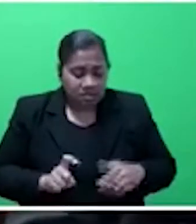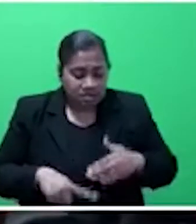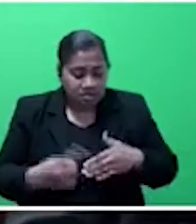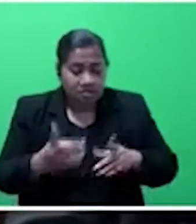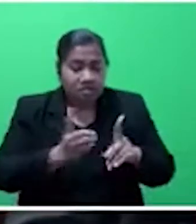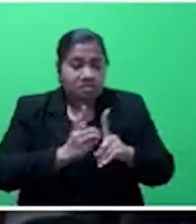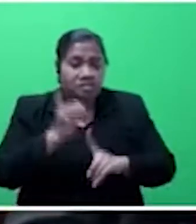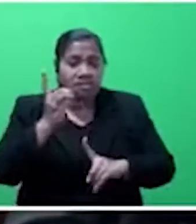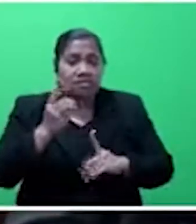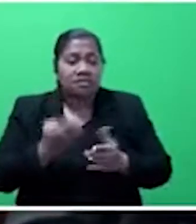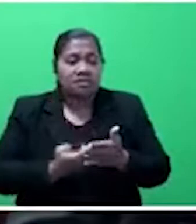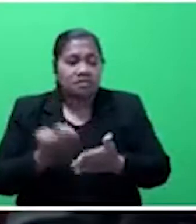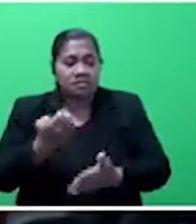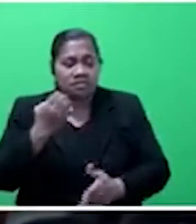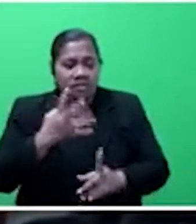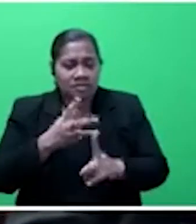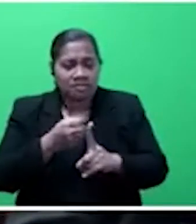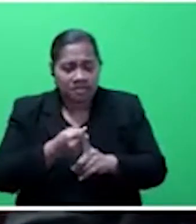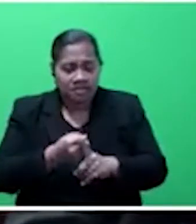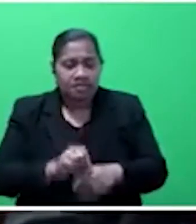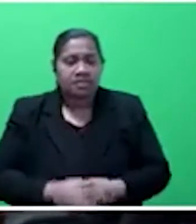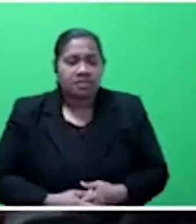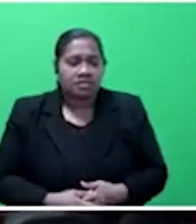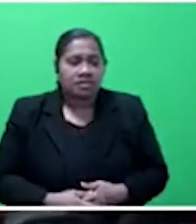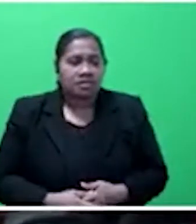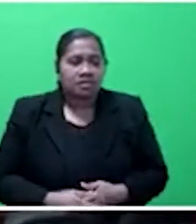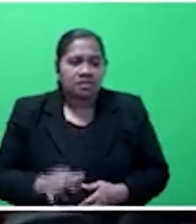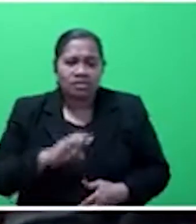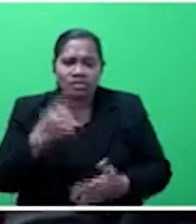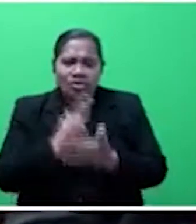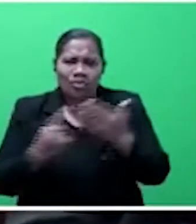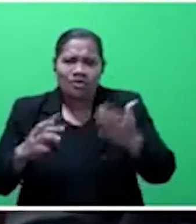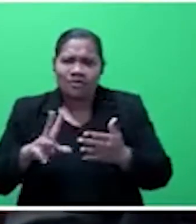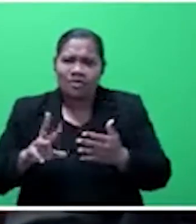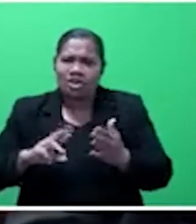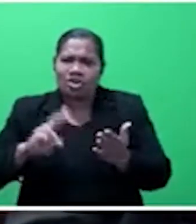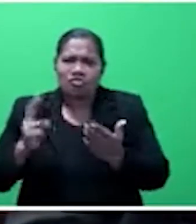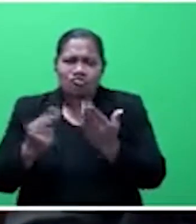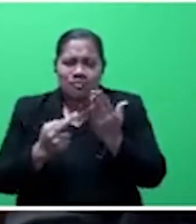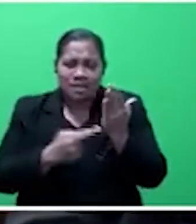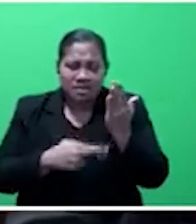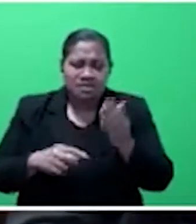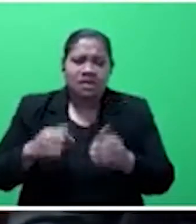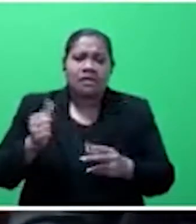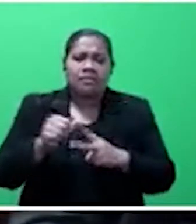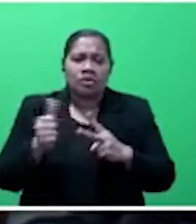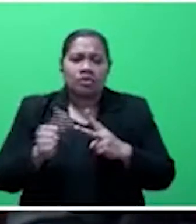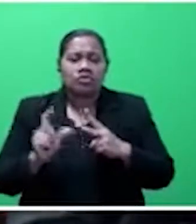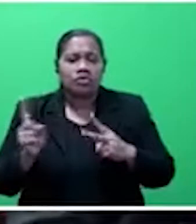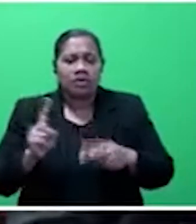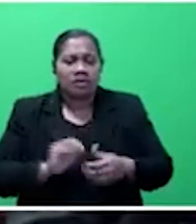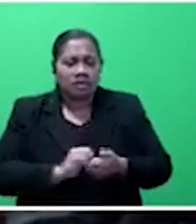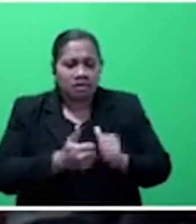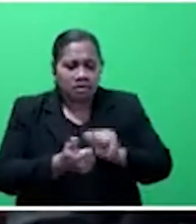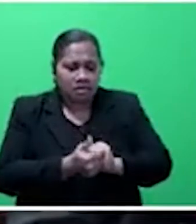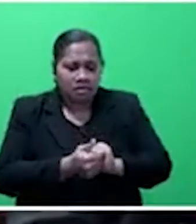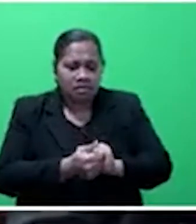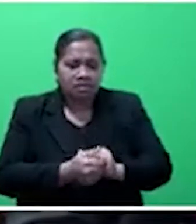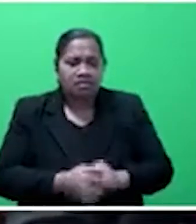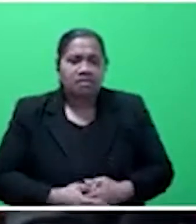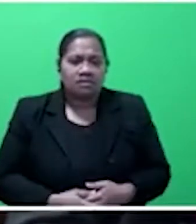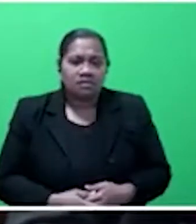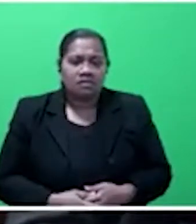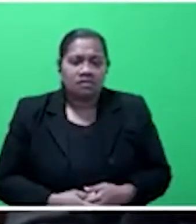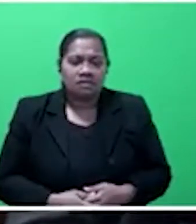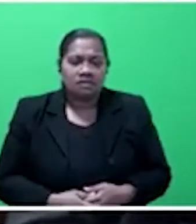through sporting remittance, but also through the growth of Fiji as a regional sporting powerhouse. This has included